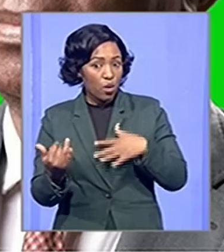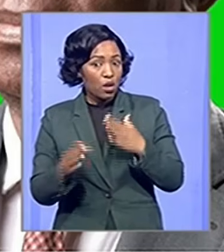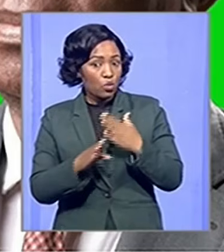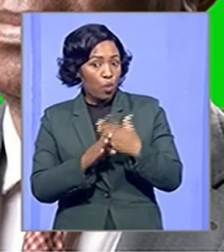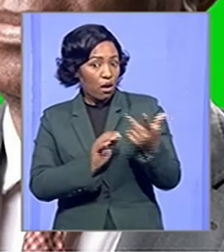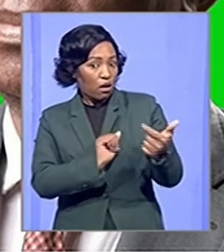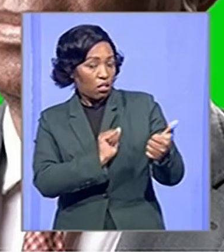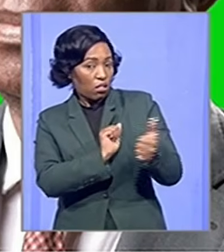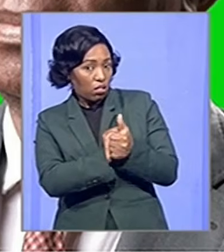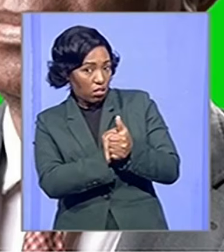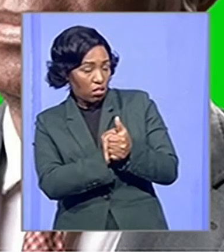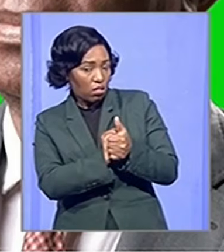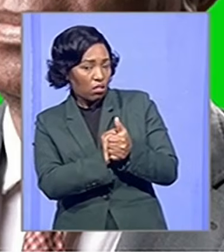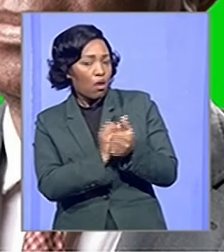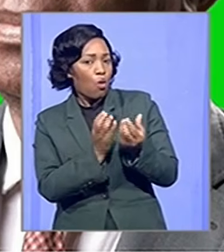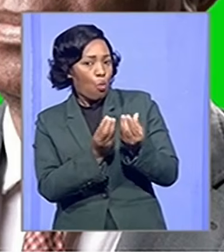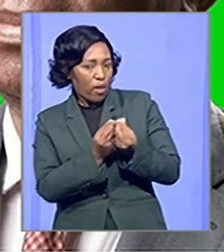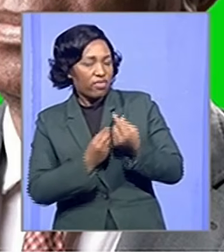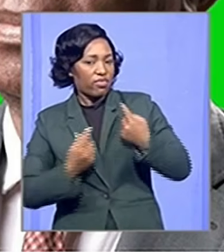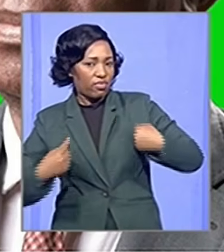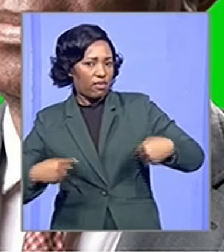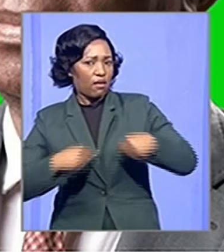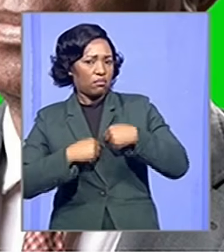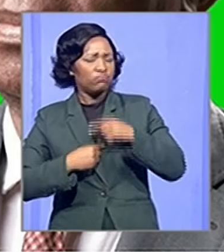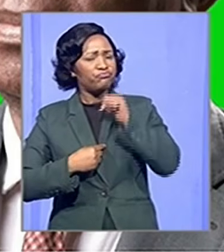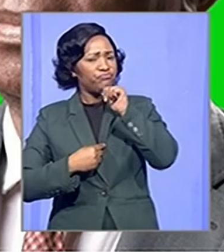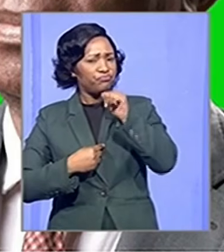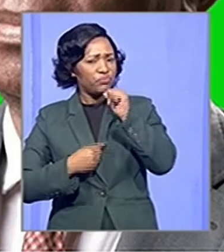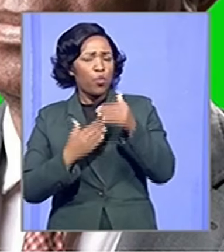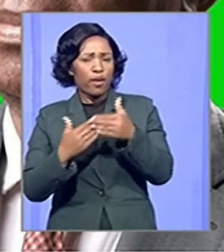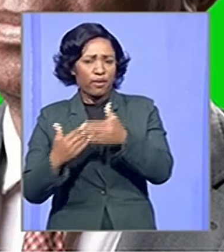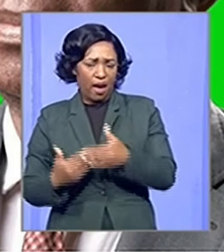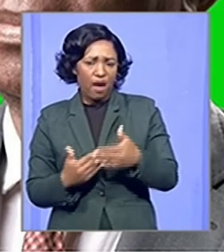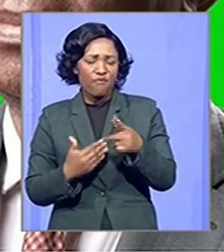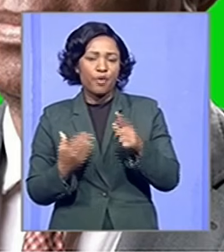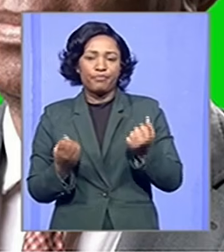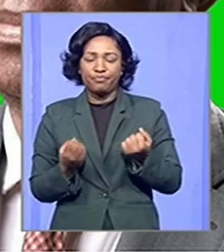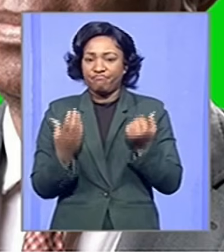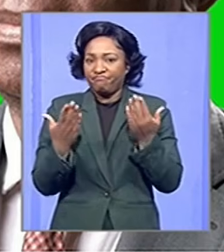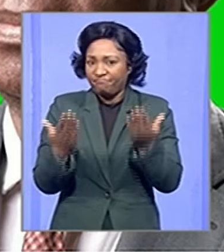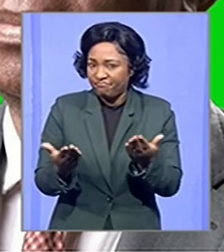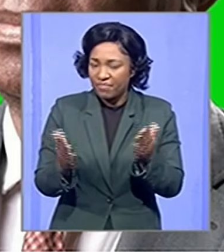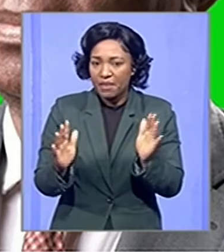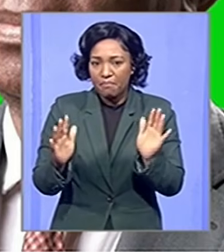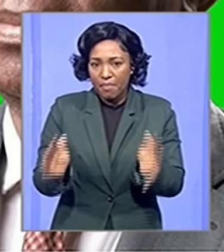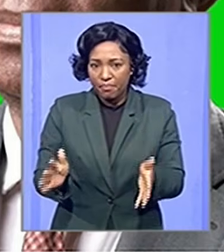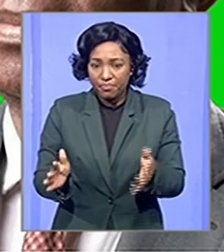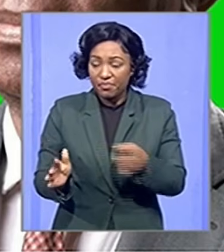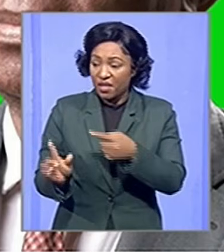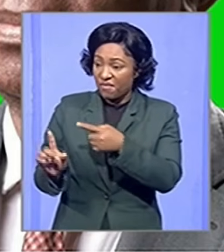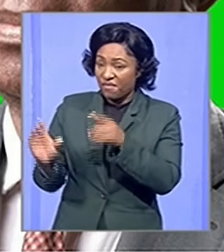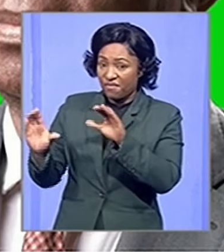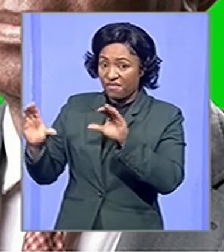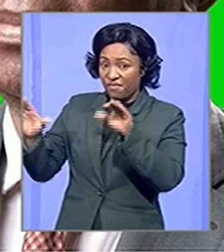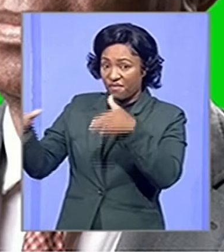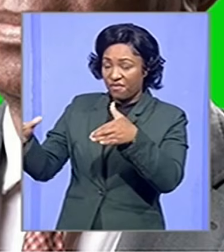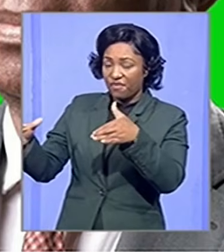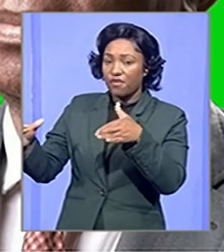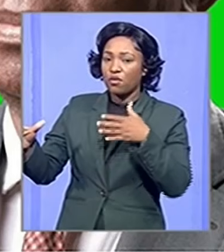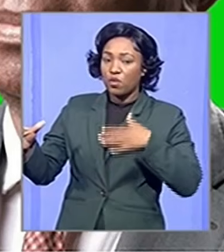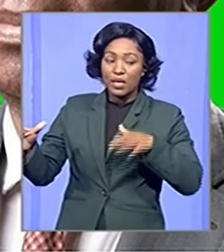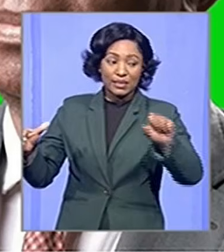rona, all we care about is service delivery. As long ba tloetsa gore ba Afrika Borwa a ikry ba